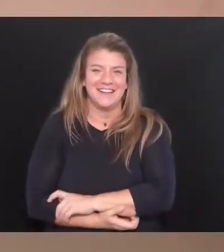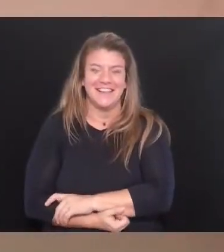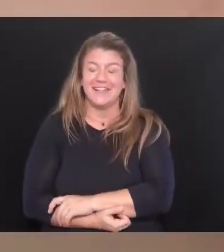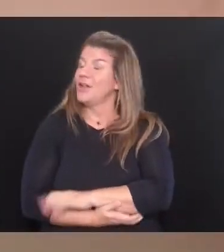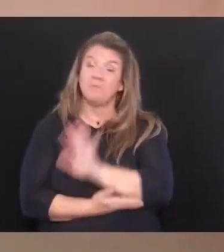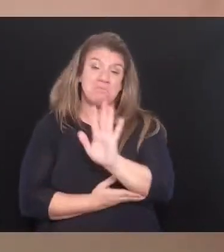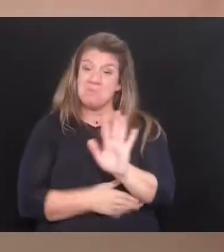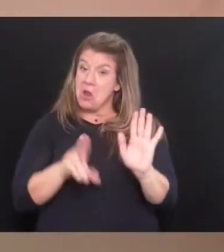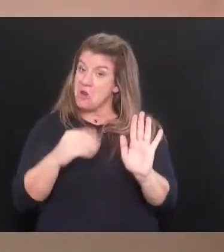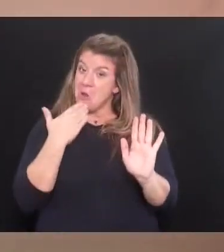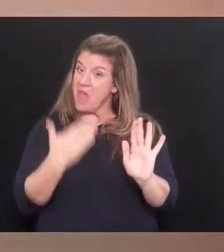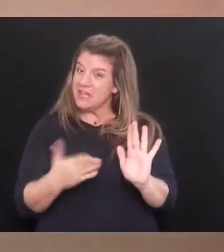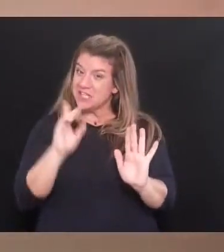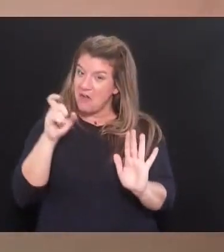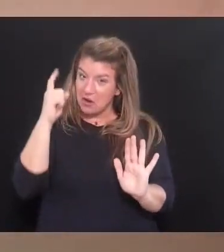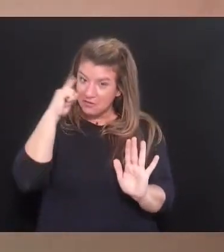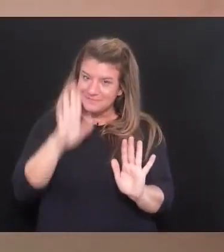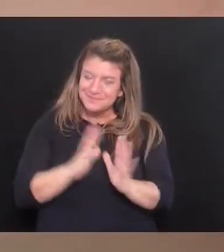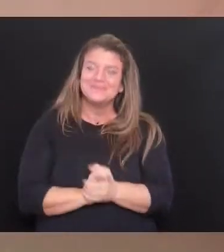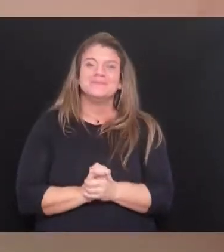No, thanks, Governor.